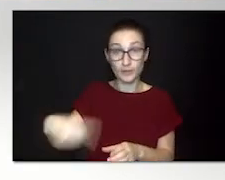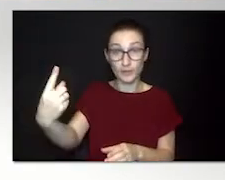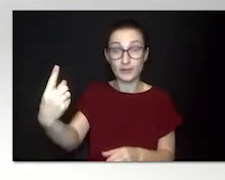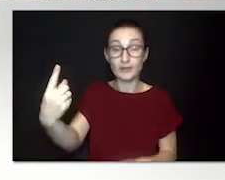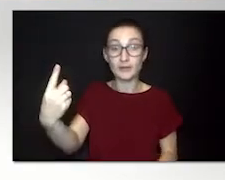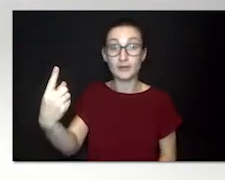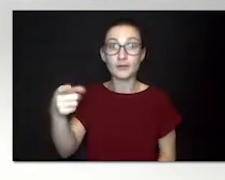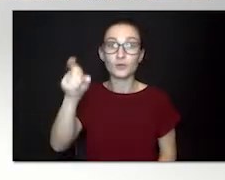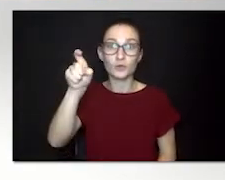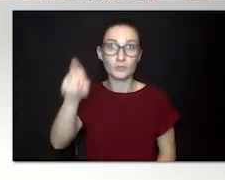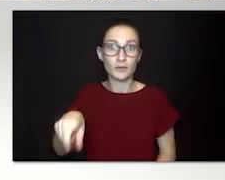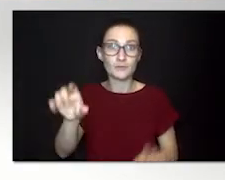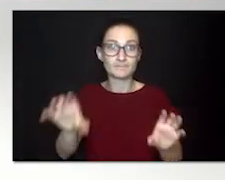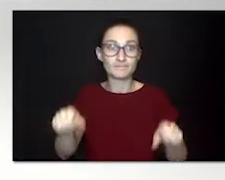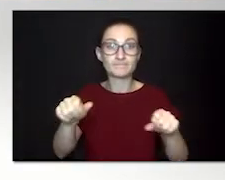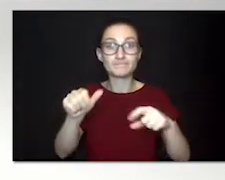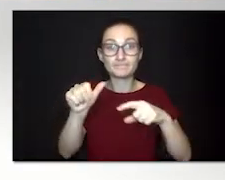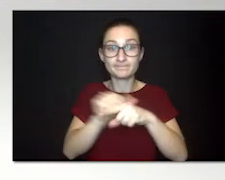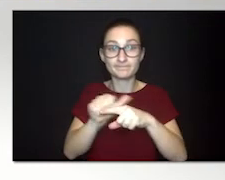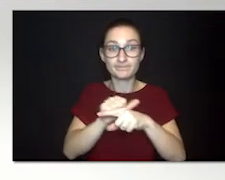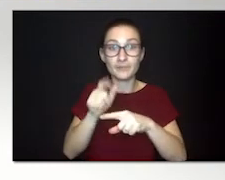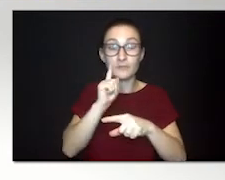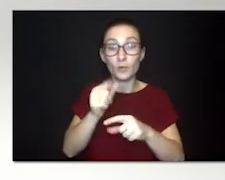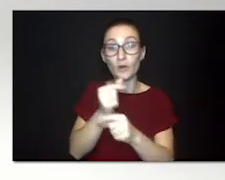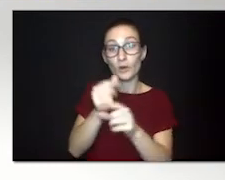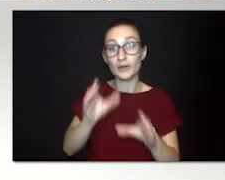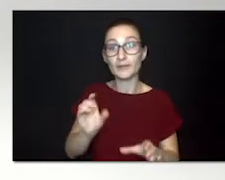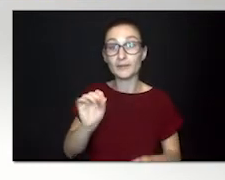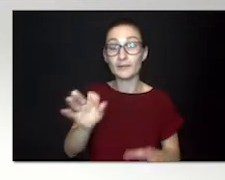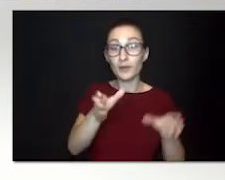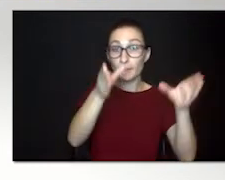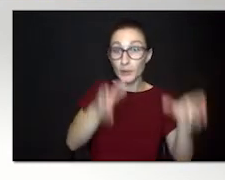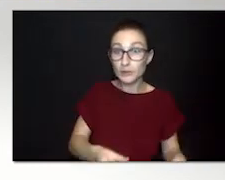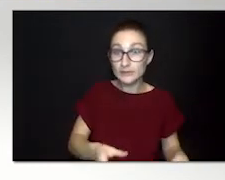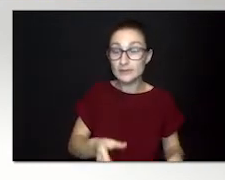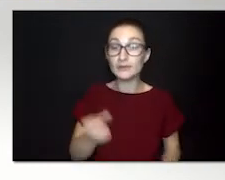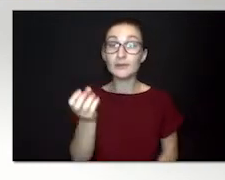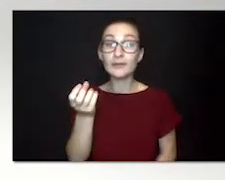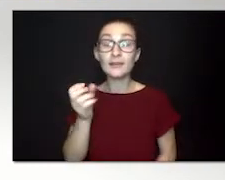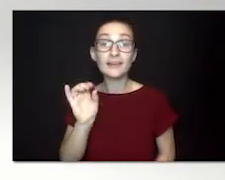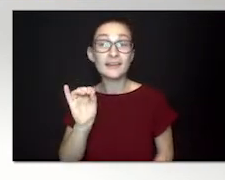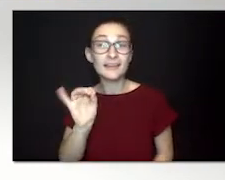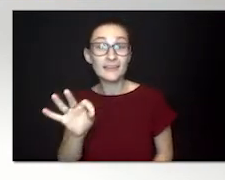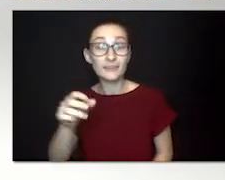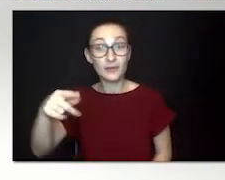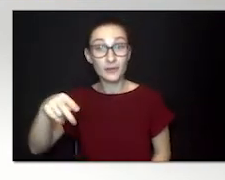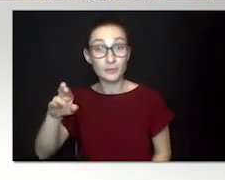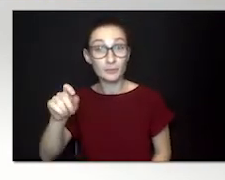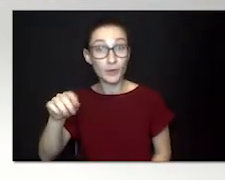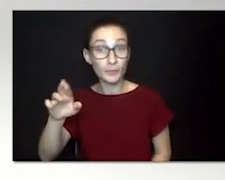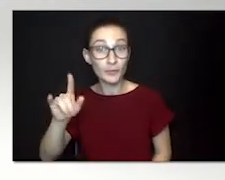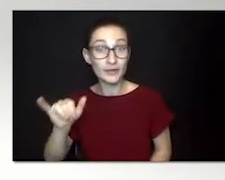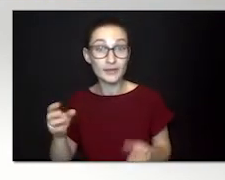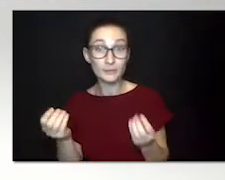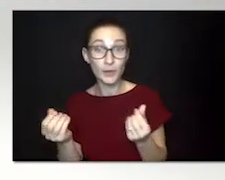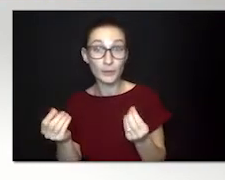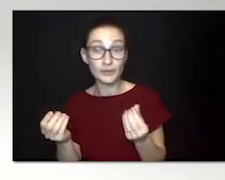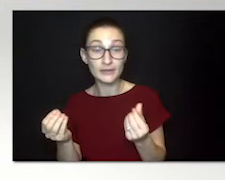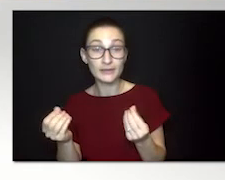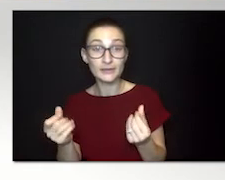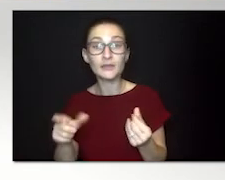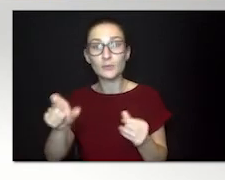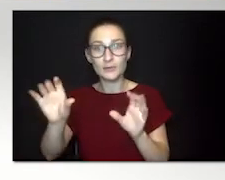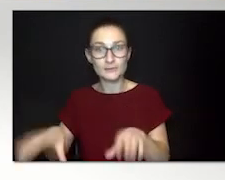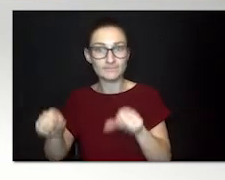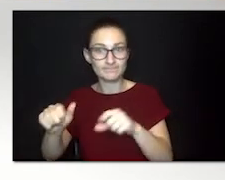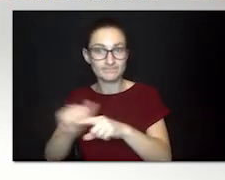have to go through the training for the guardian of a person. If you're guardian of property, you go through a different training. And if you're